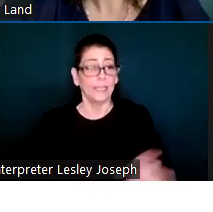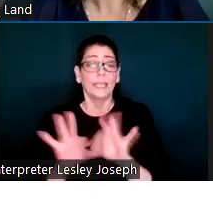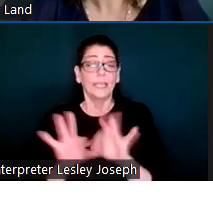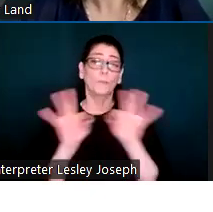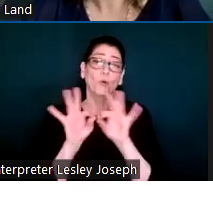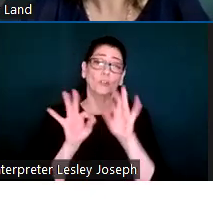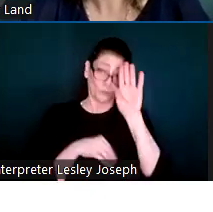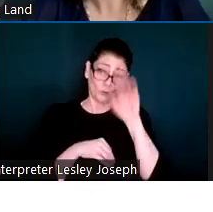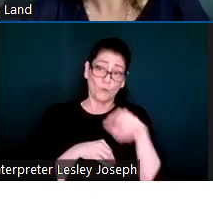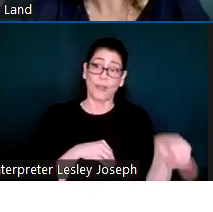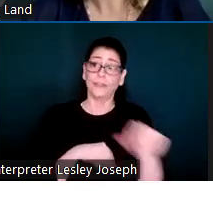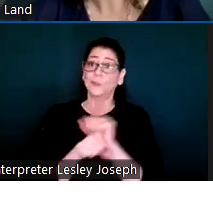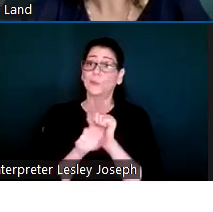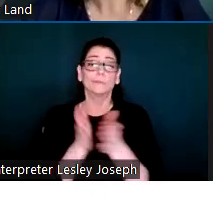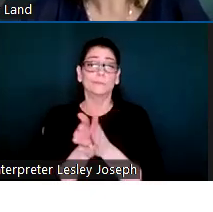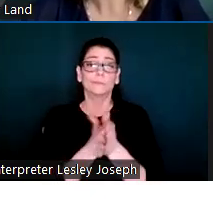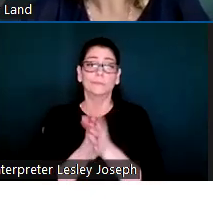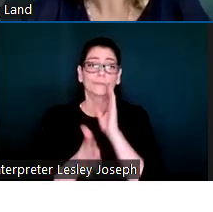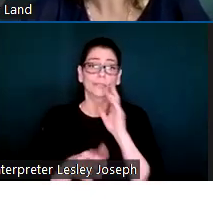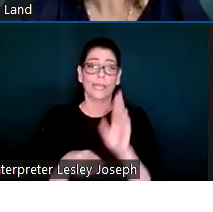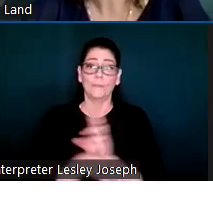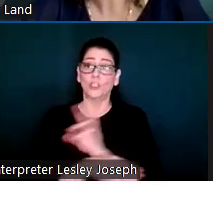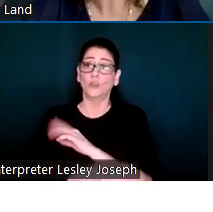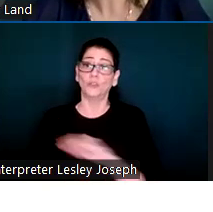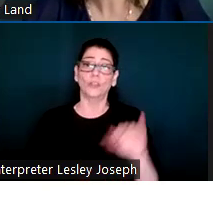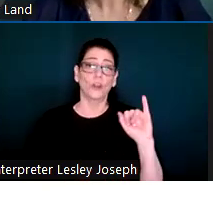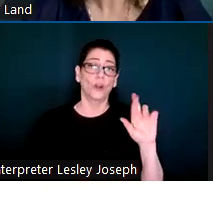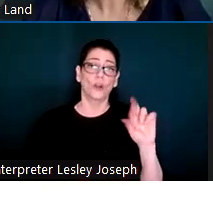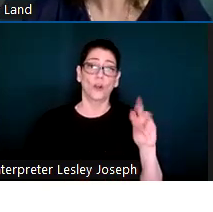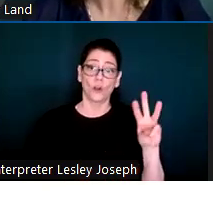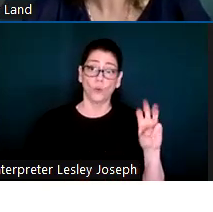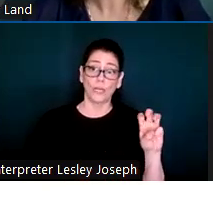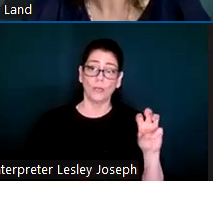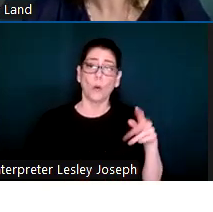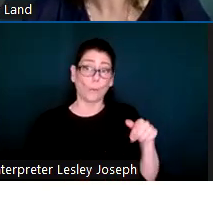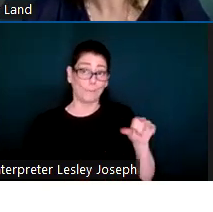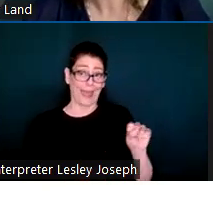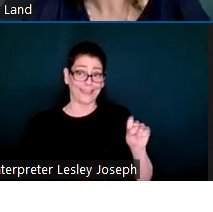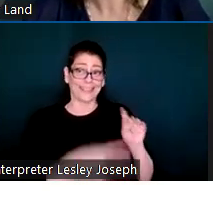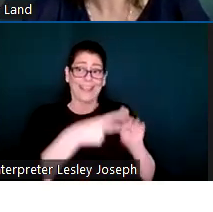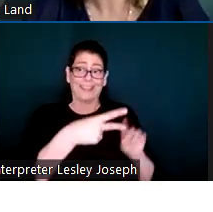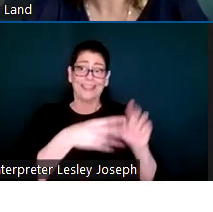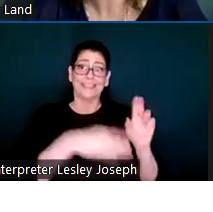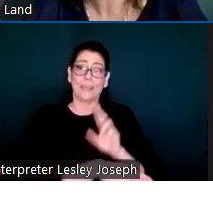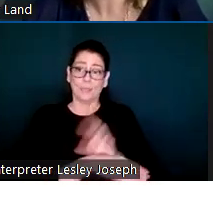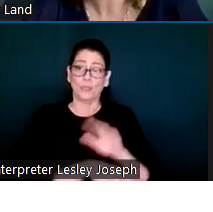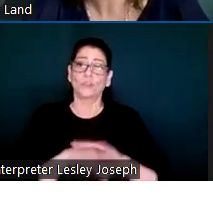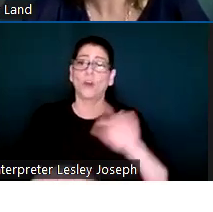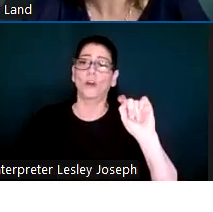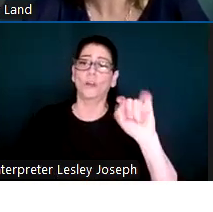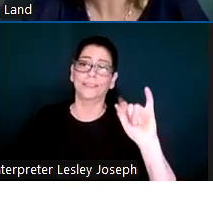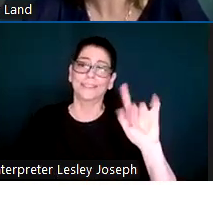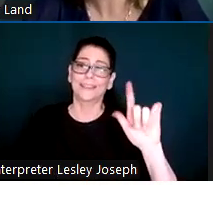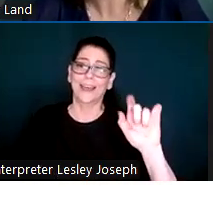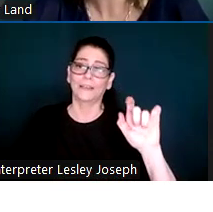can also be used, both of them that I've talked about, the IRWI and the PASS, they can be used on Title II as well, or we also call